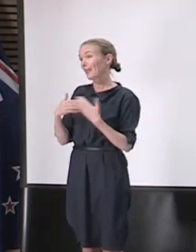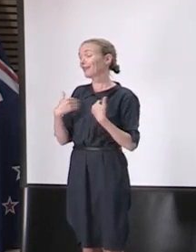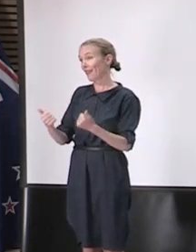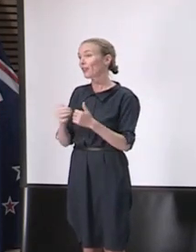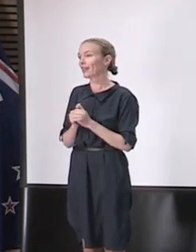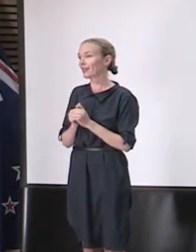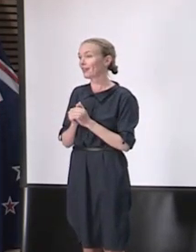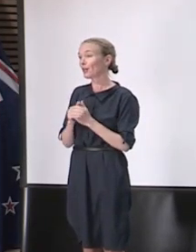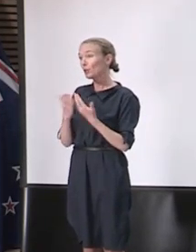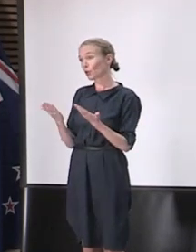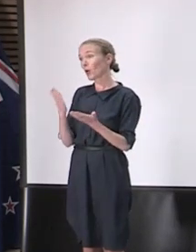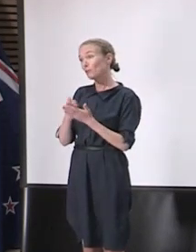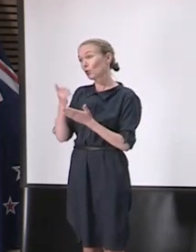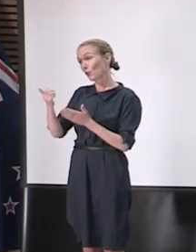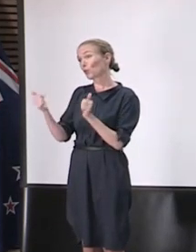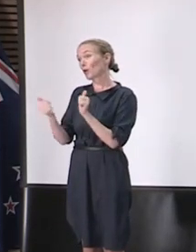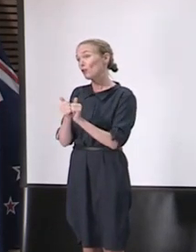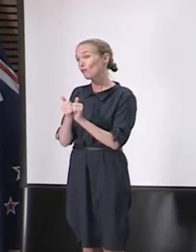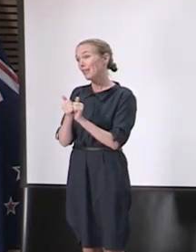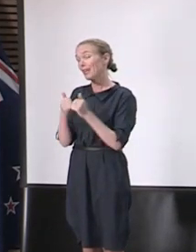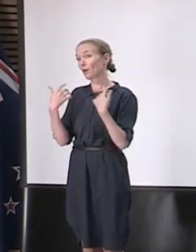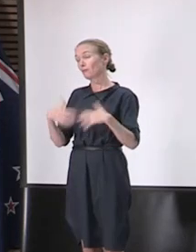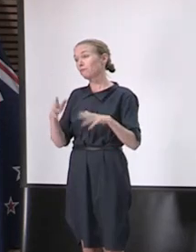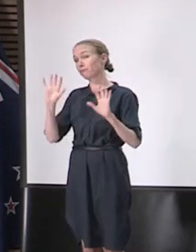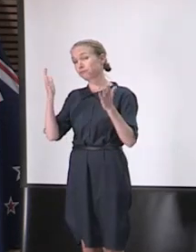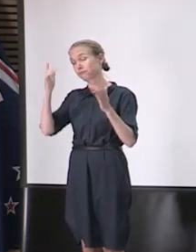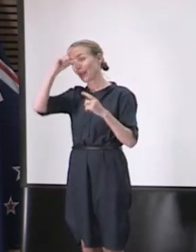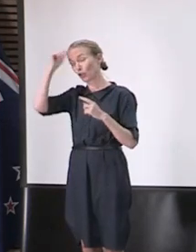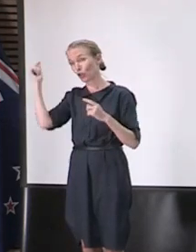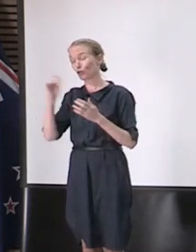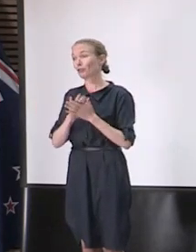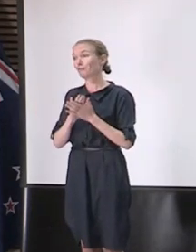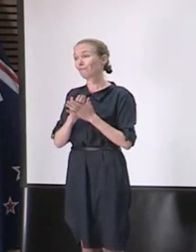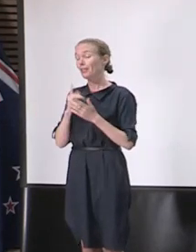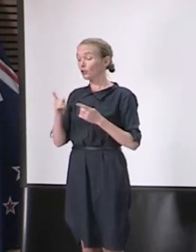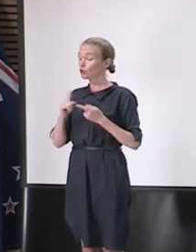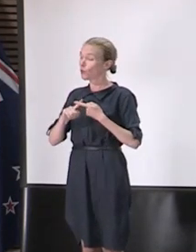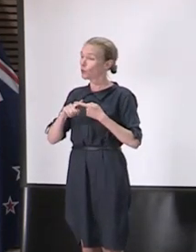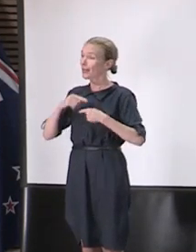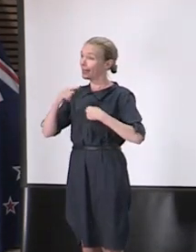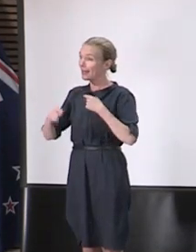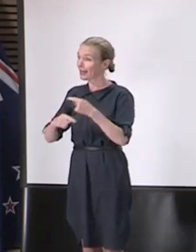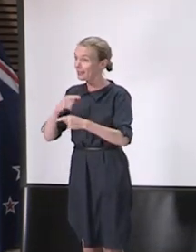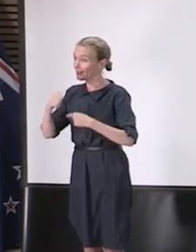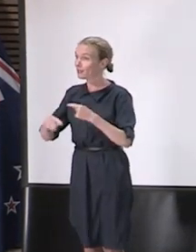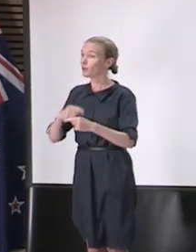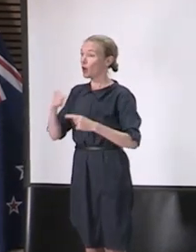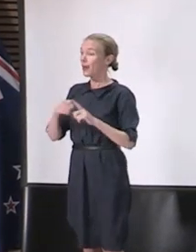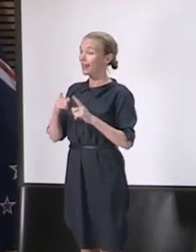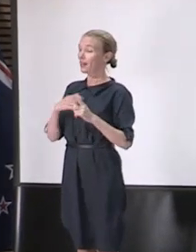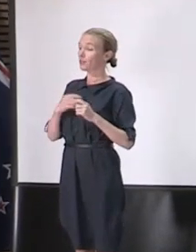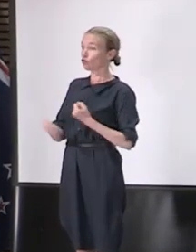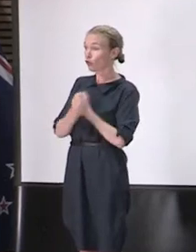Zealand will join me in thanking our nurses today, and indeed every day. Kia kaha, kia maia, kia mana wanui. Thank you, Prime Minister. Kia ora,